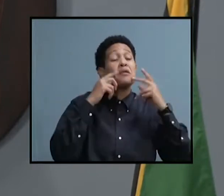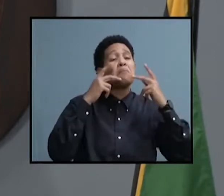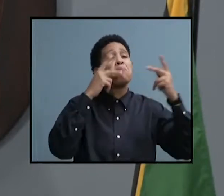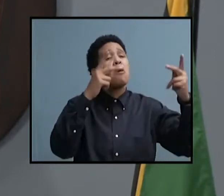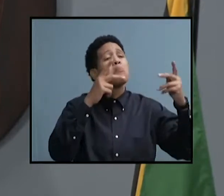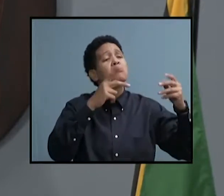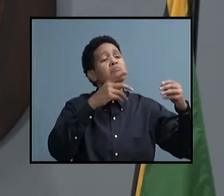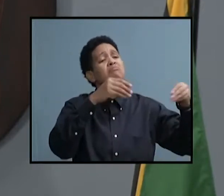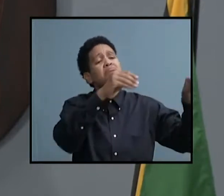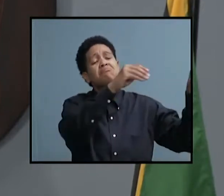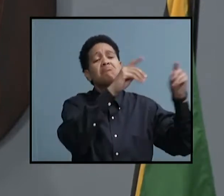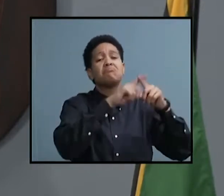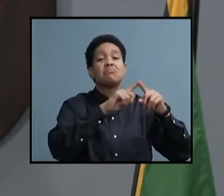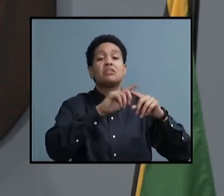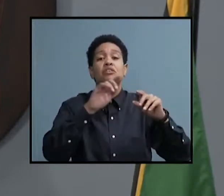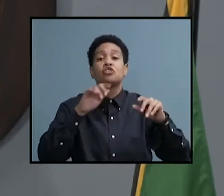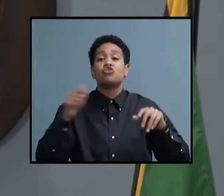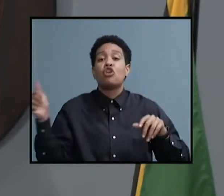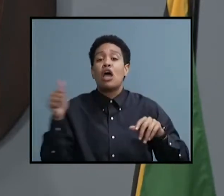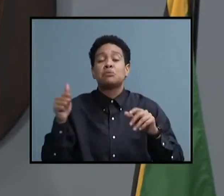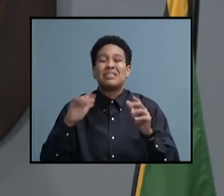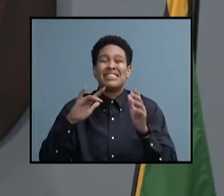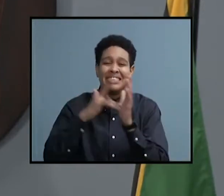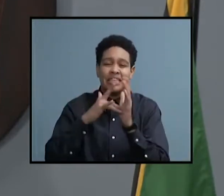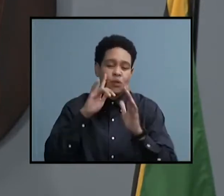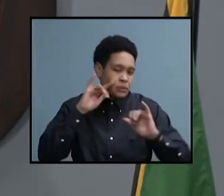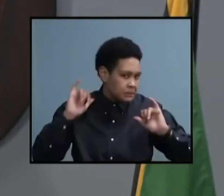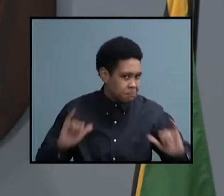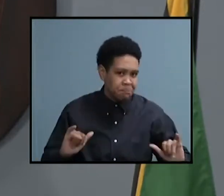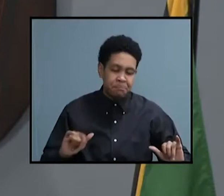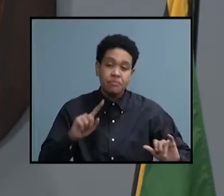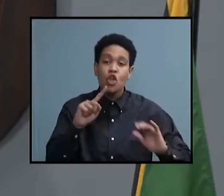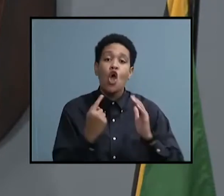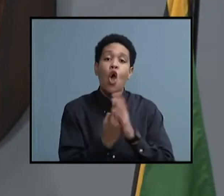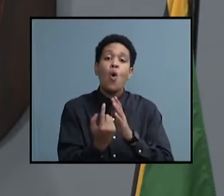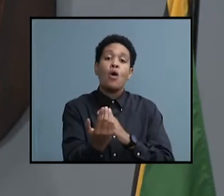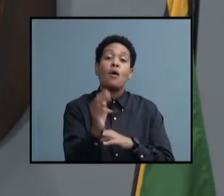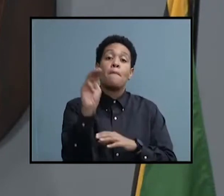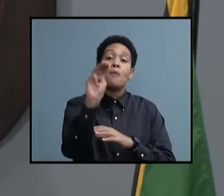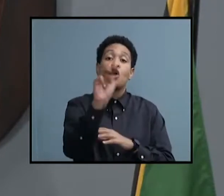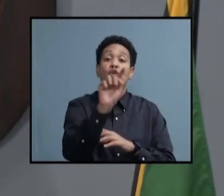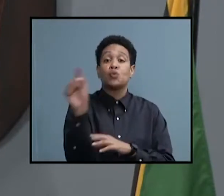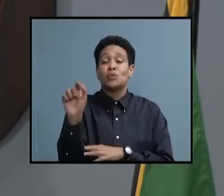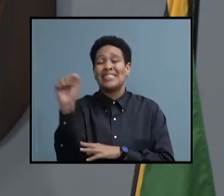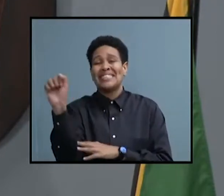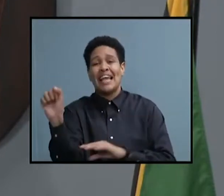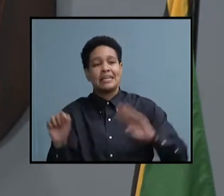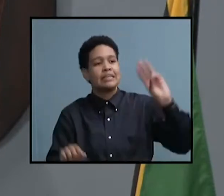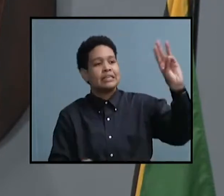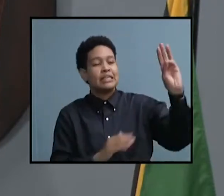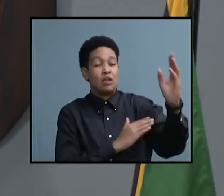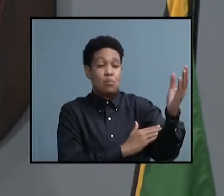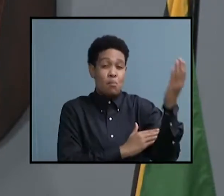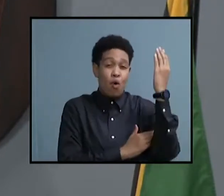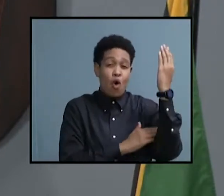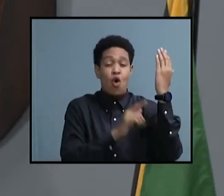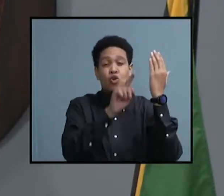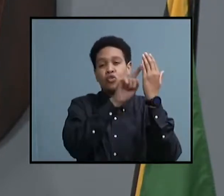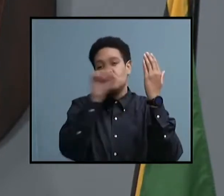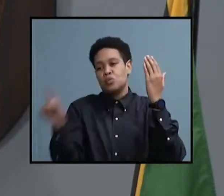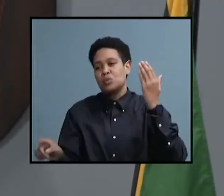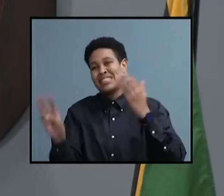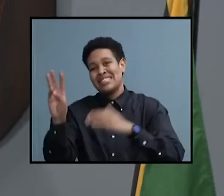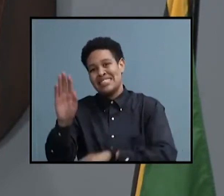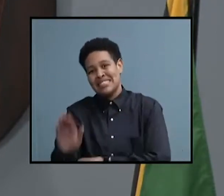transportation centers will remain. These hours are Mondays to Saturdays, 6 a.m. to 6